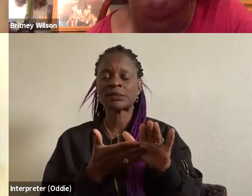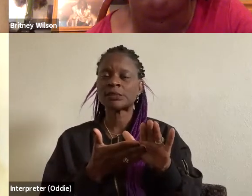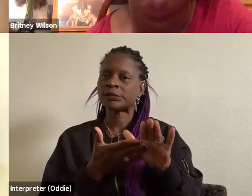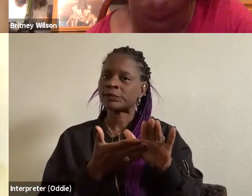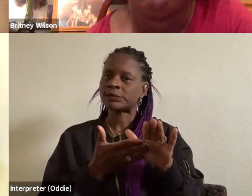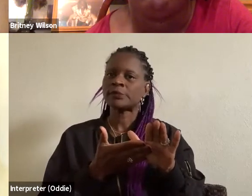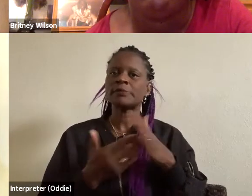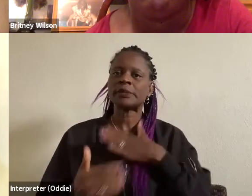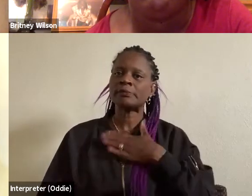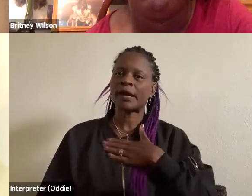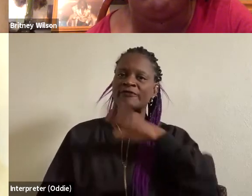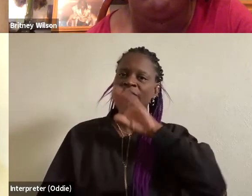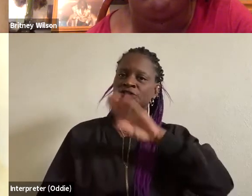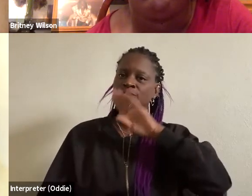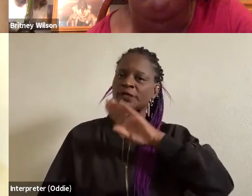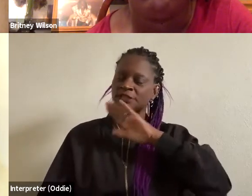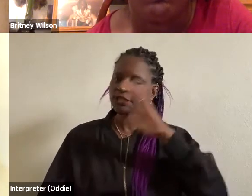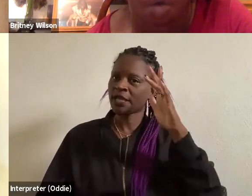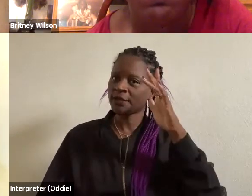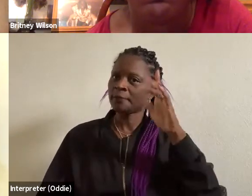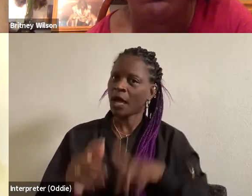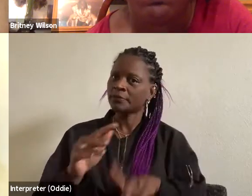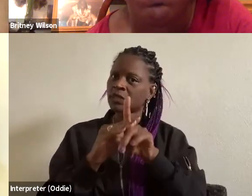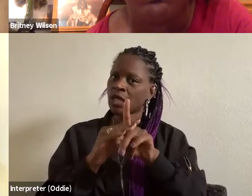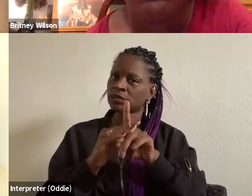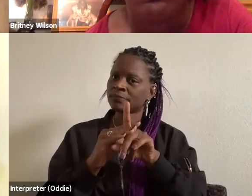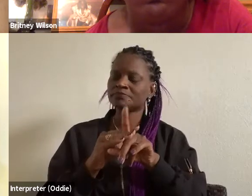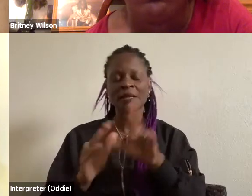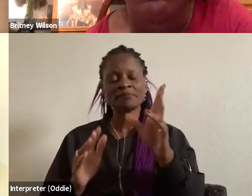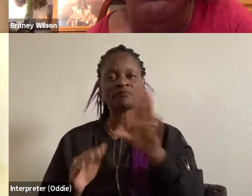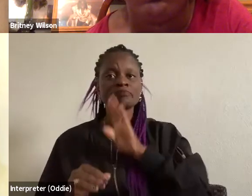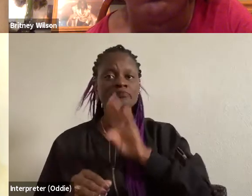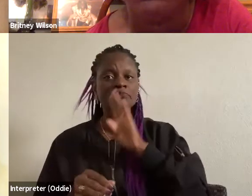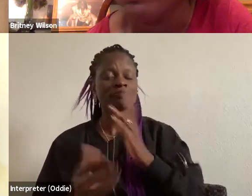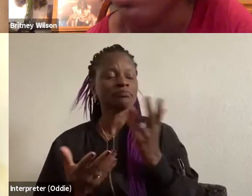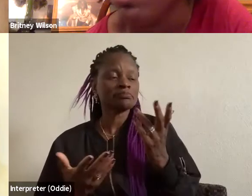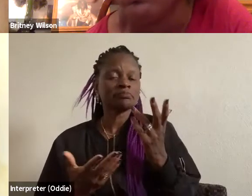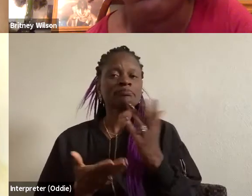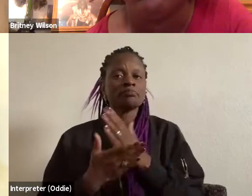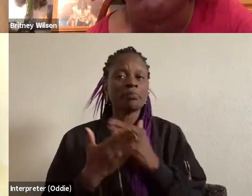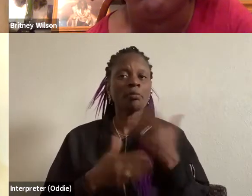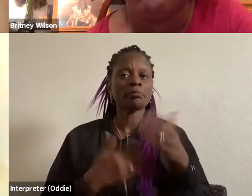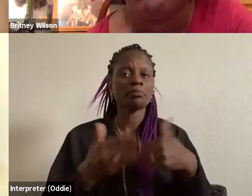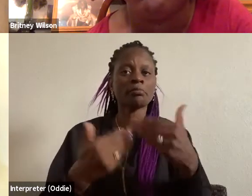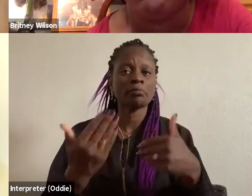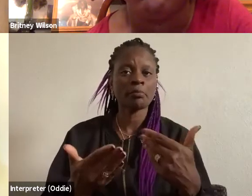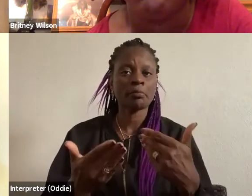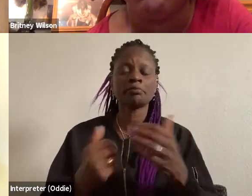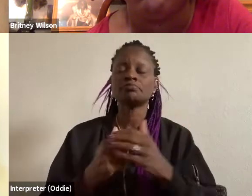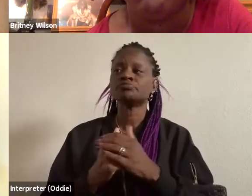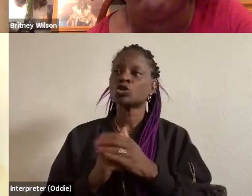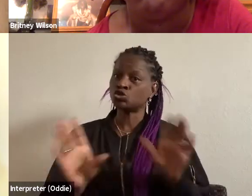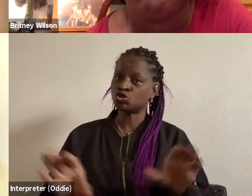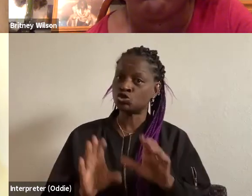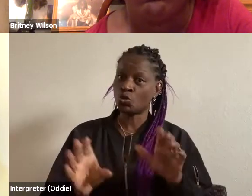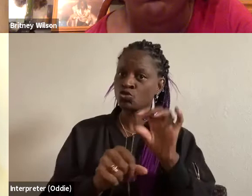that frustration is part of the process, but hopefully, you know, when you're doing the work, it doesn't keep you from doing